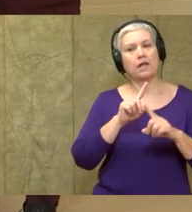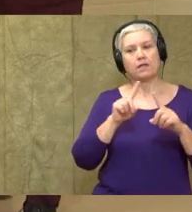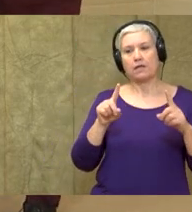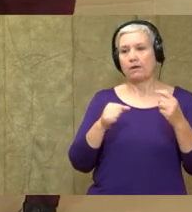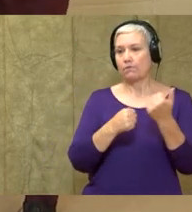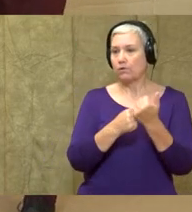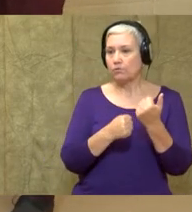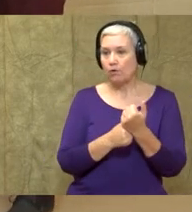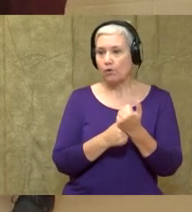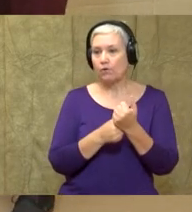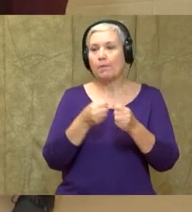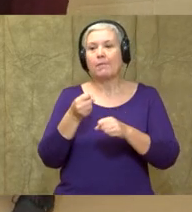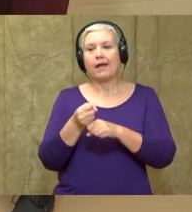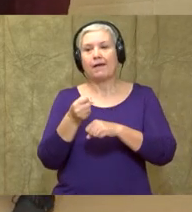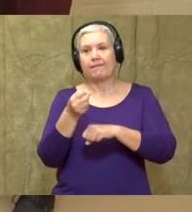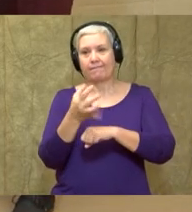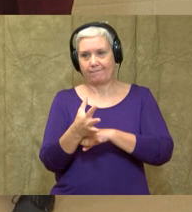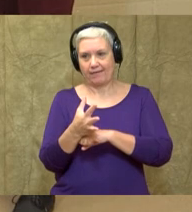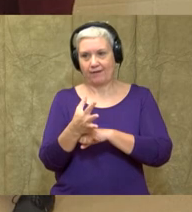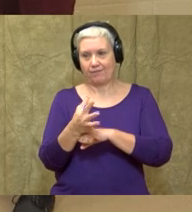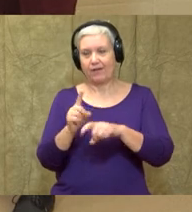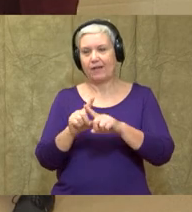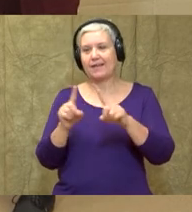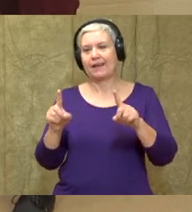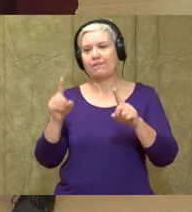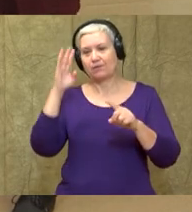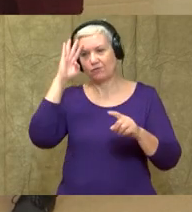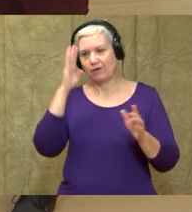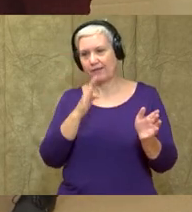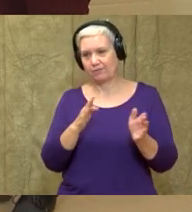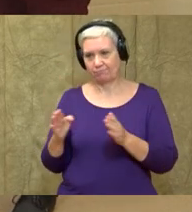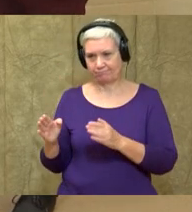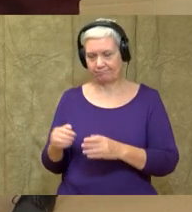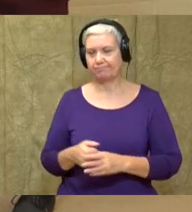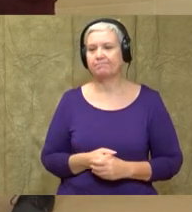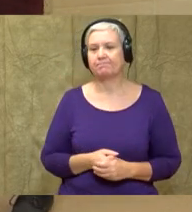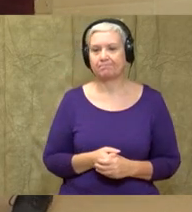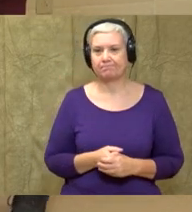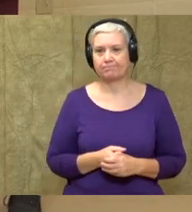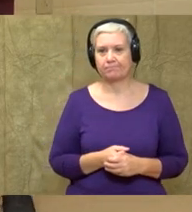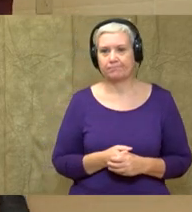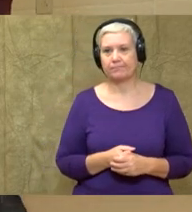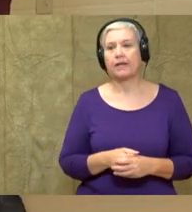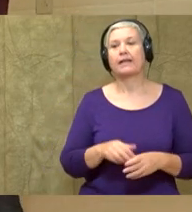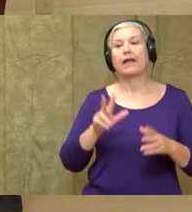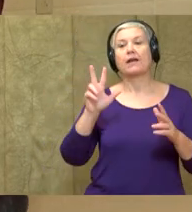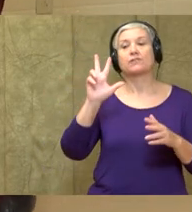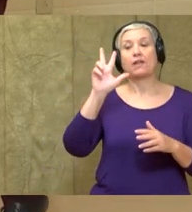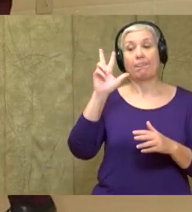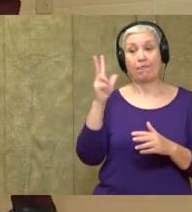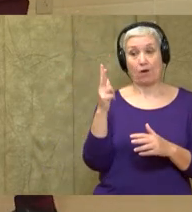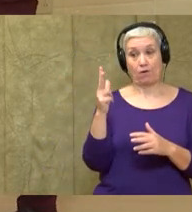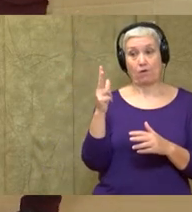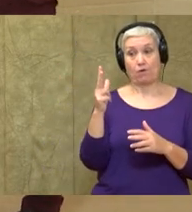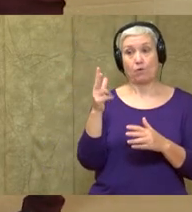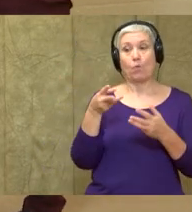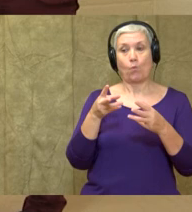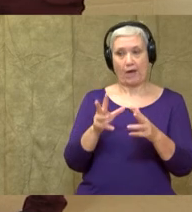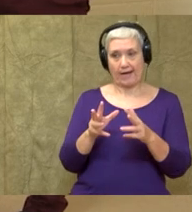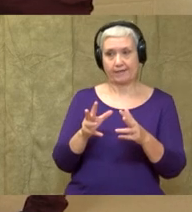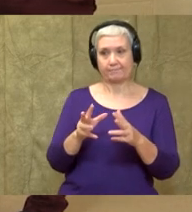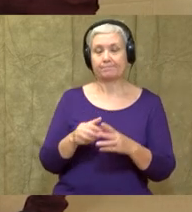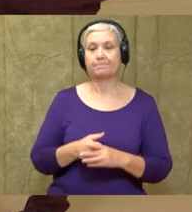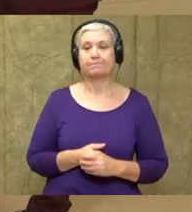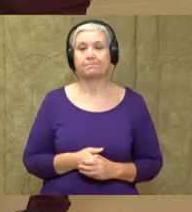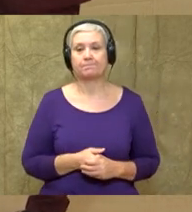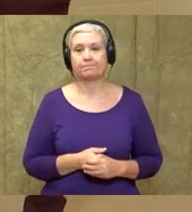that have affected the different strategies we're going to employ. Looking at a third different type of form. Okay, again, I